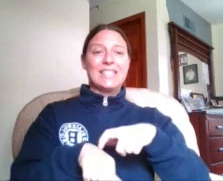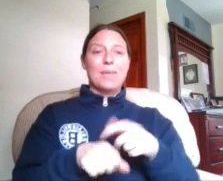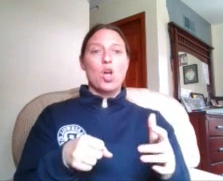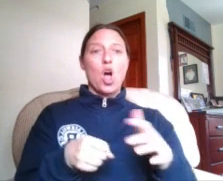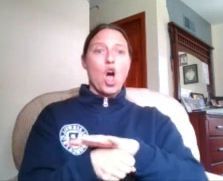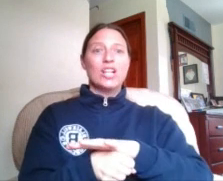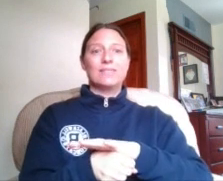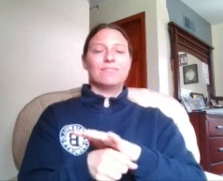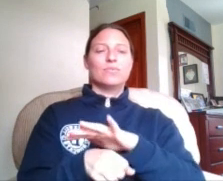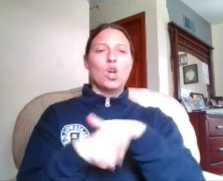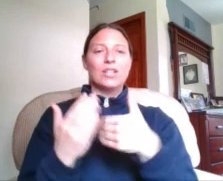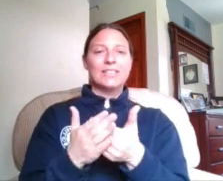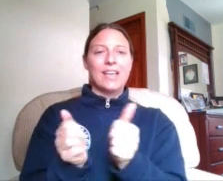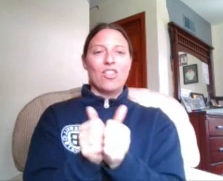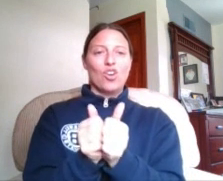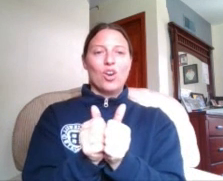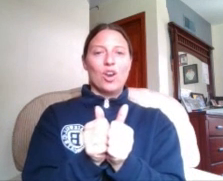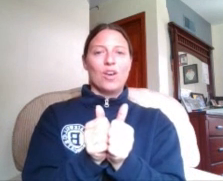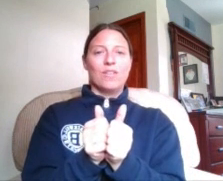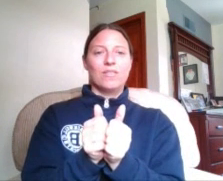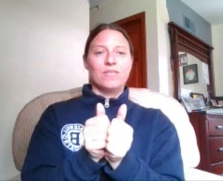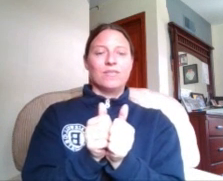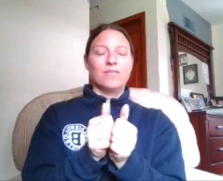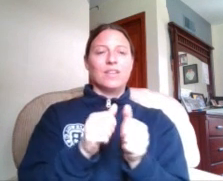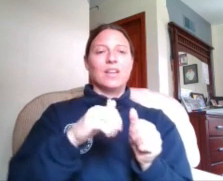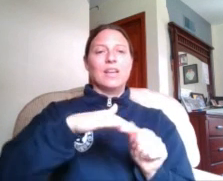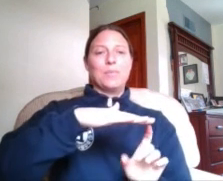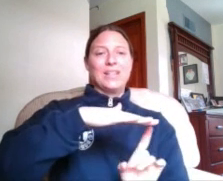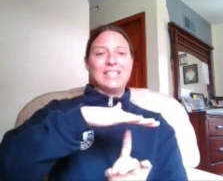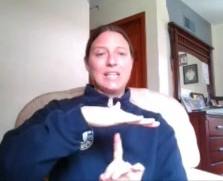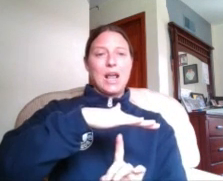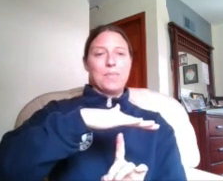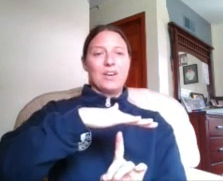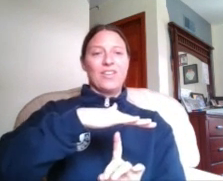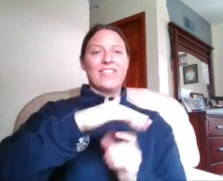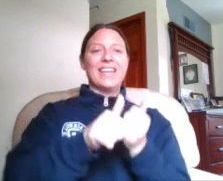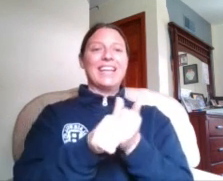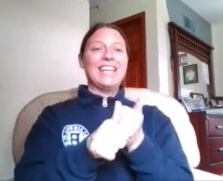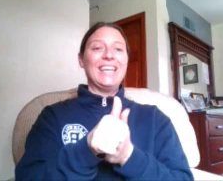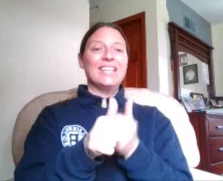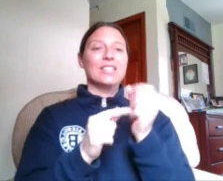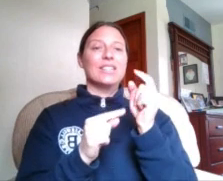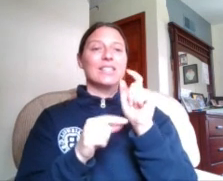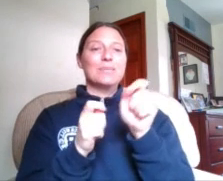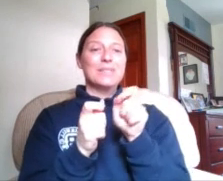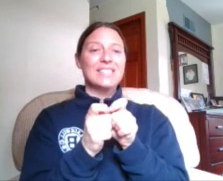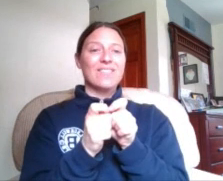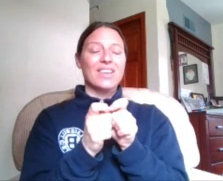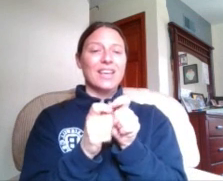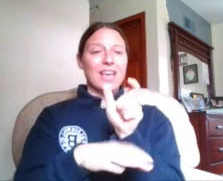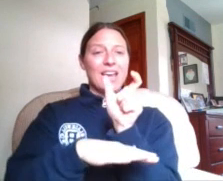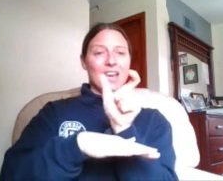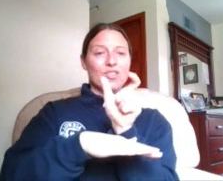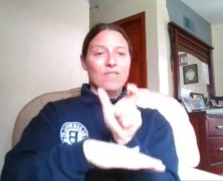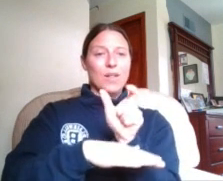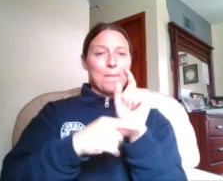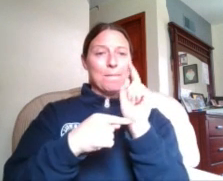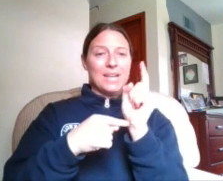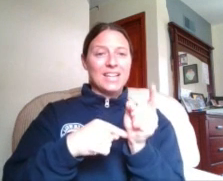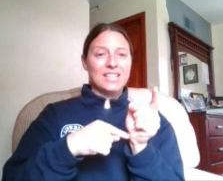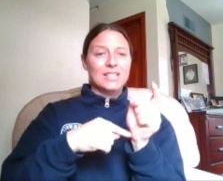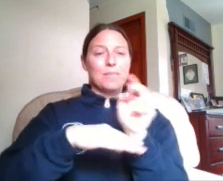together, put that in the denominator, and then use each specific minute's frequency number and put